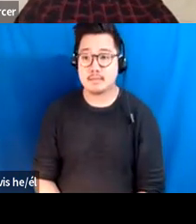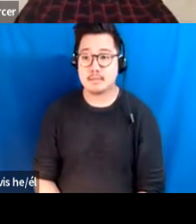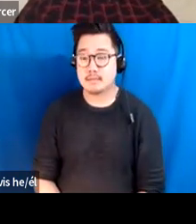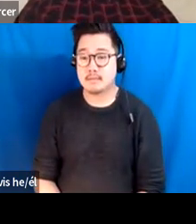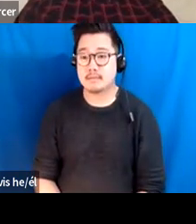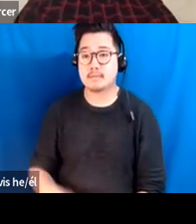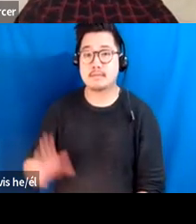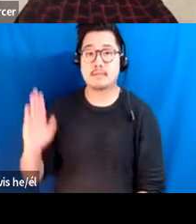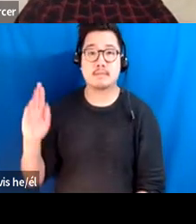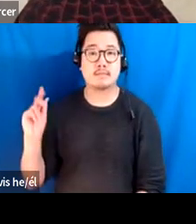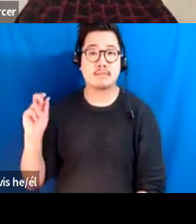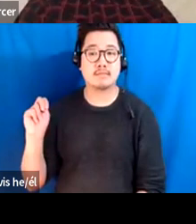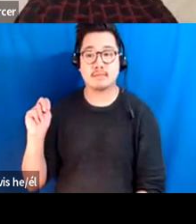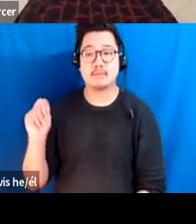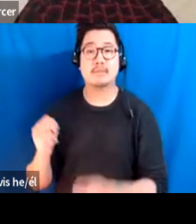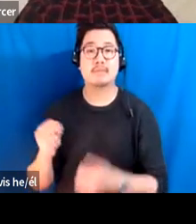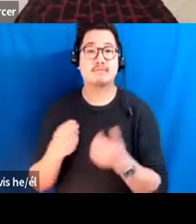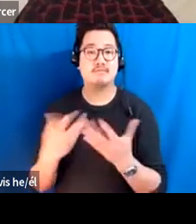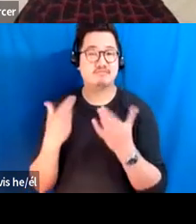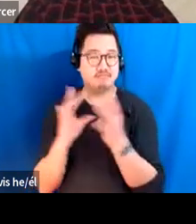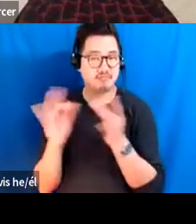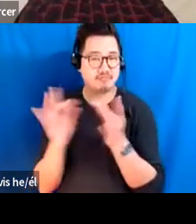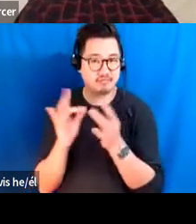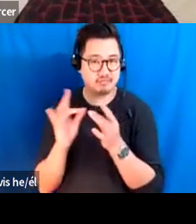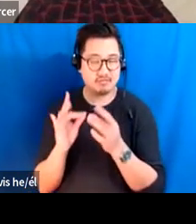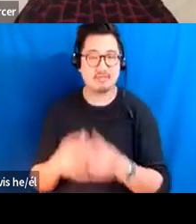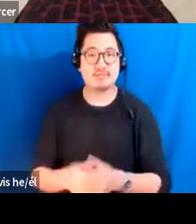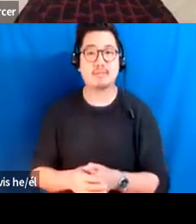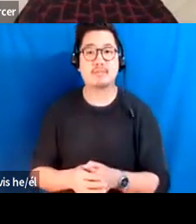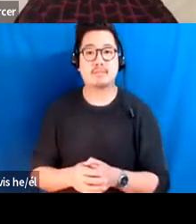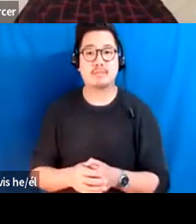making a comment here i think it will not hold